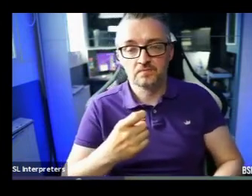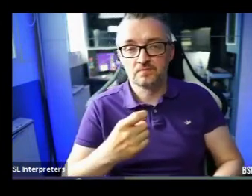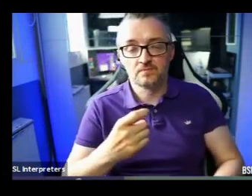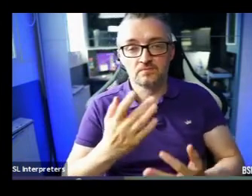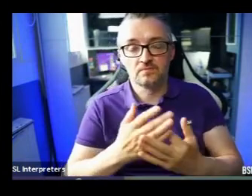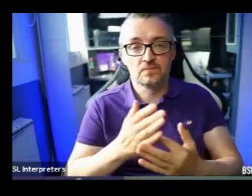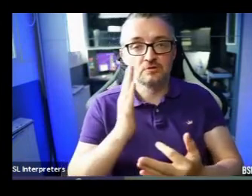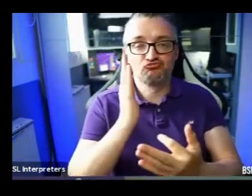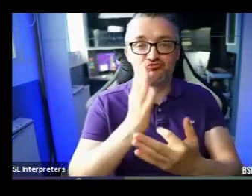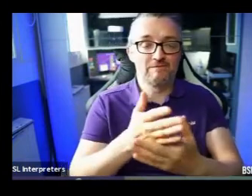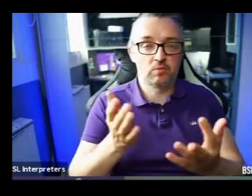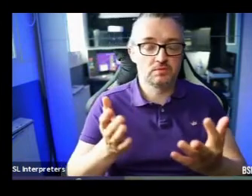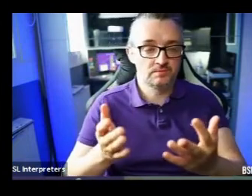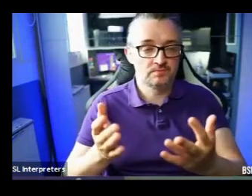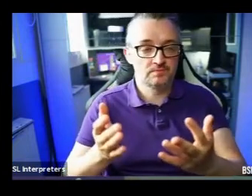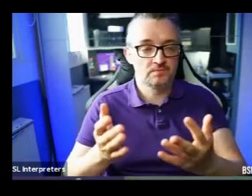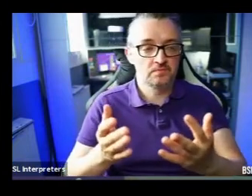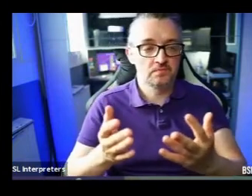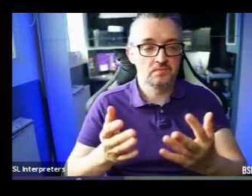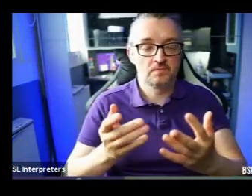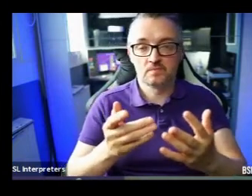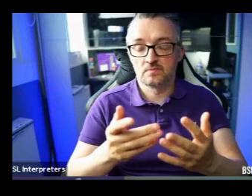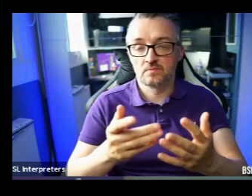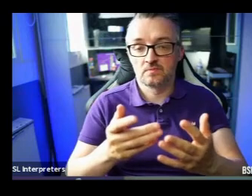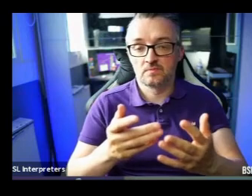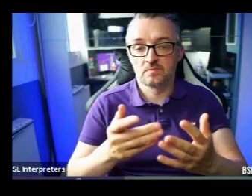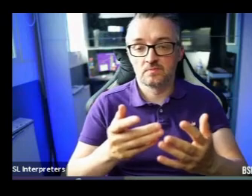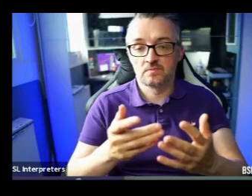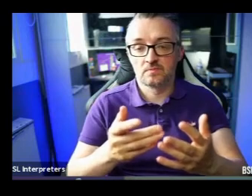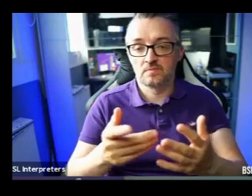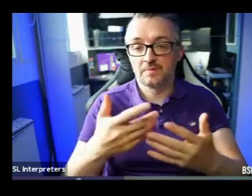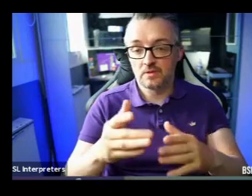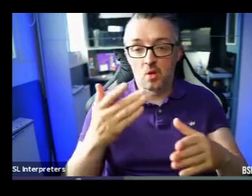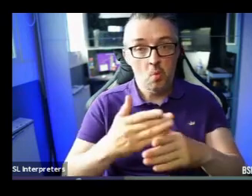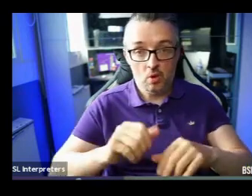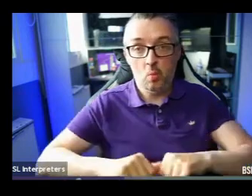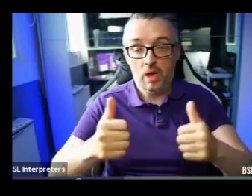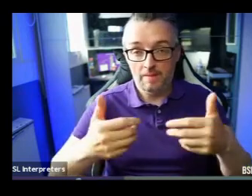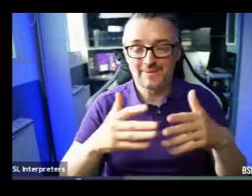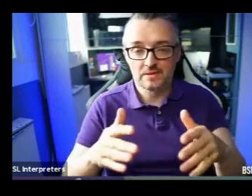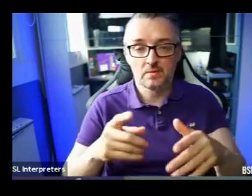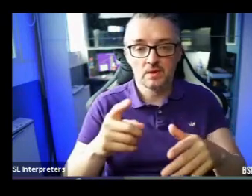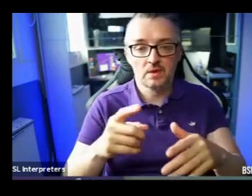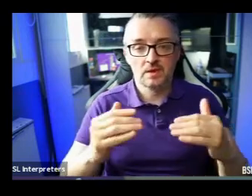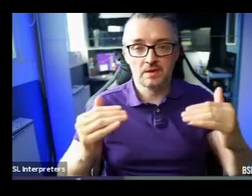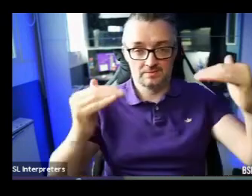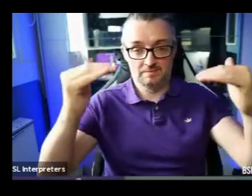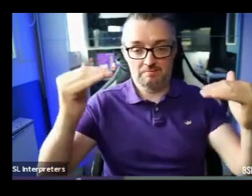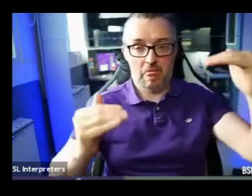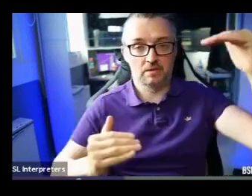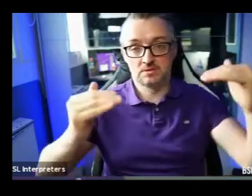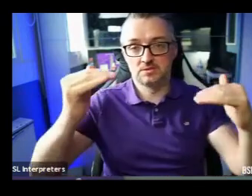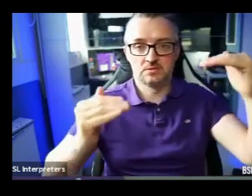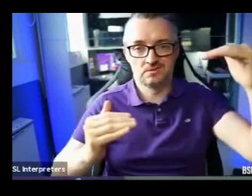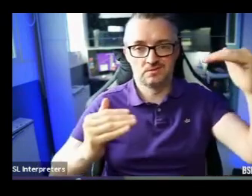within, quite a straightforward context. And it works well. and it has worked well. But the